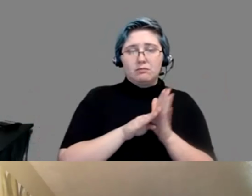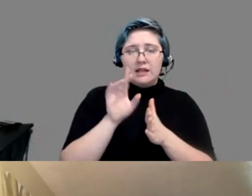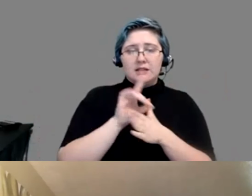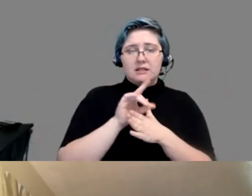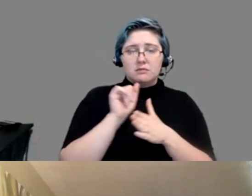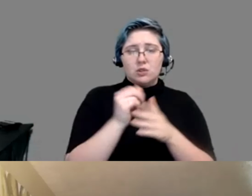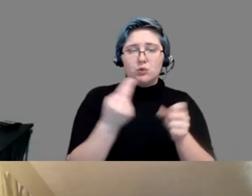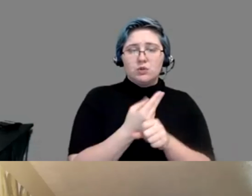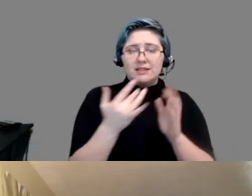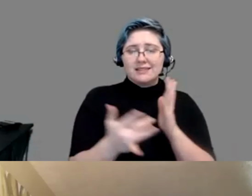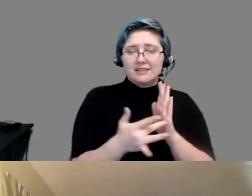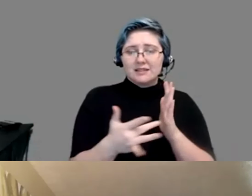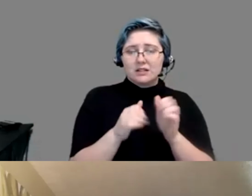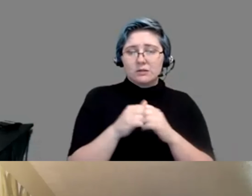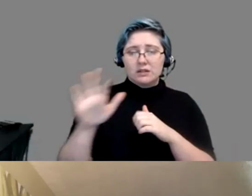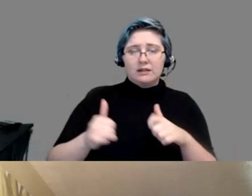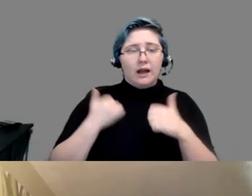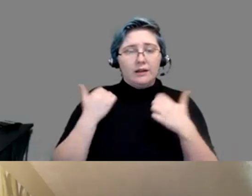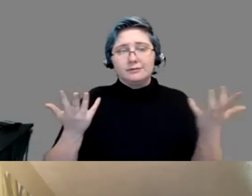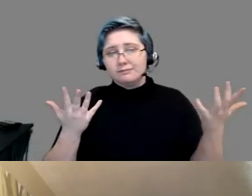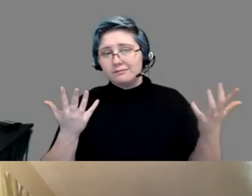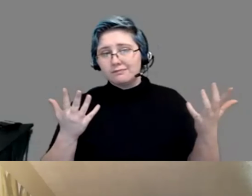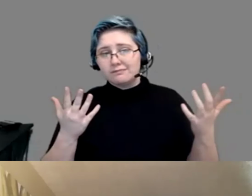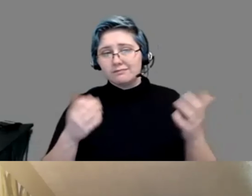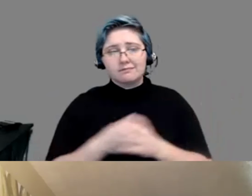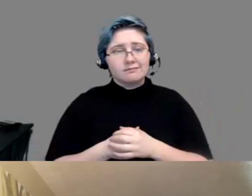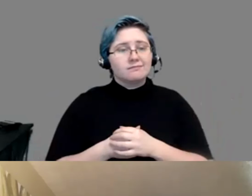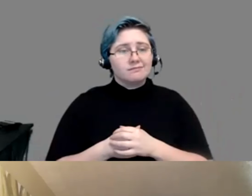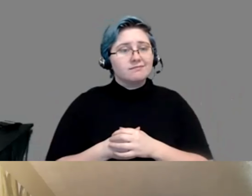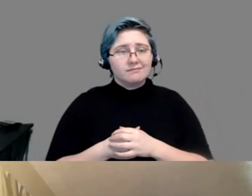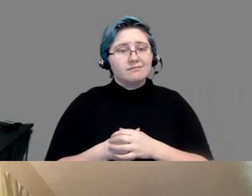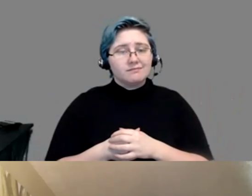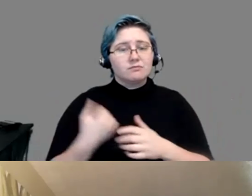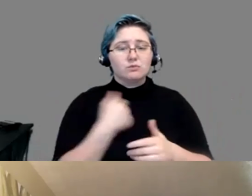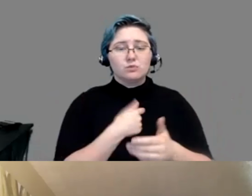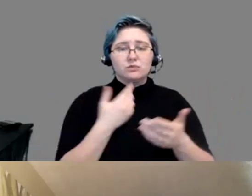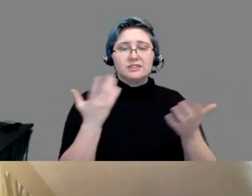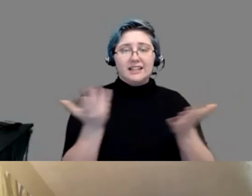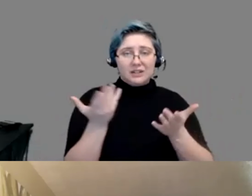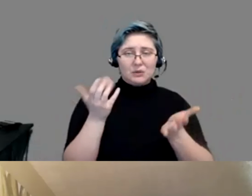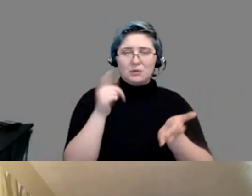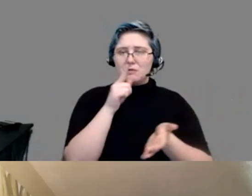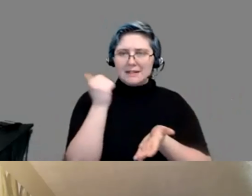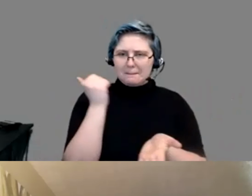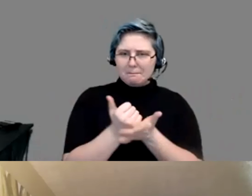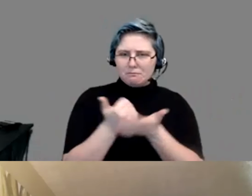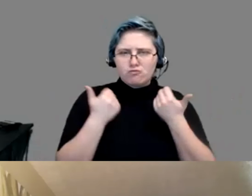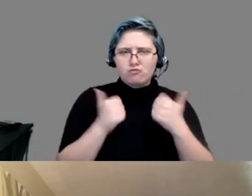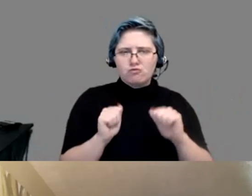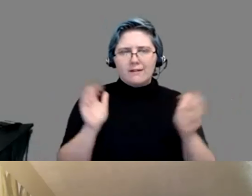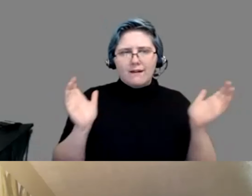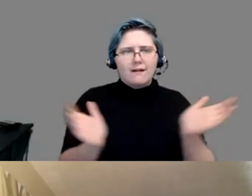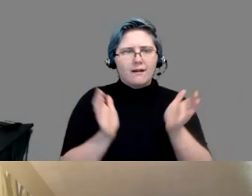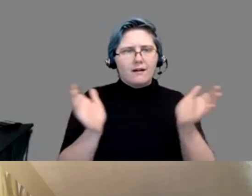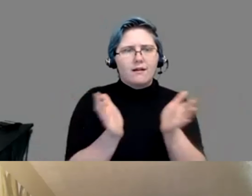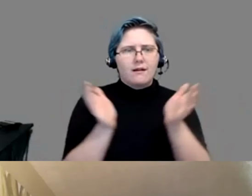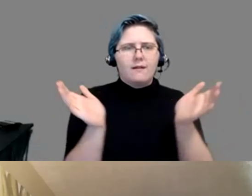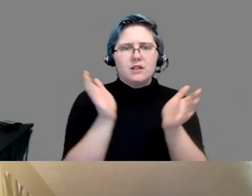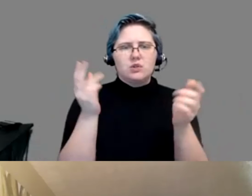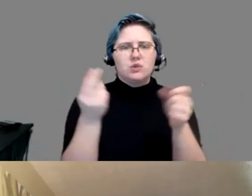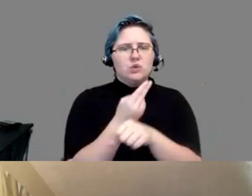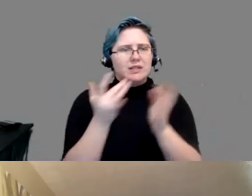using technology in their lives? Right? We're here in part to help try to encourage this use